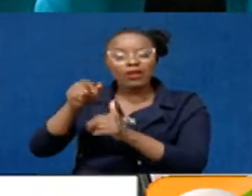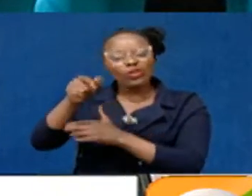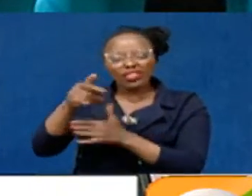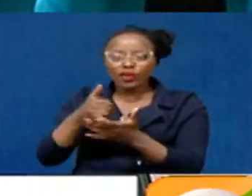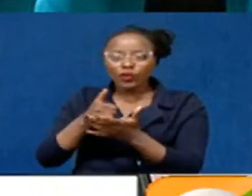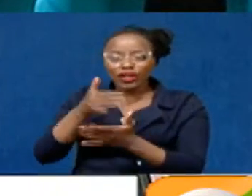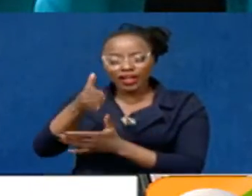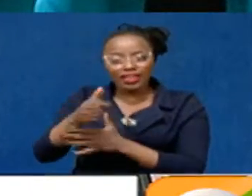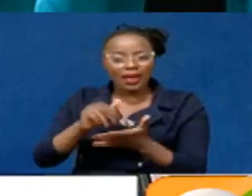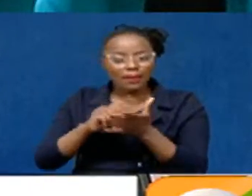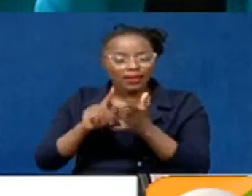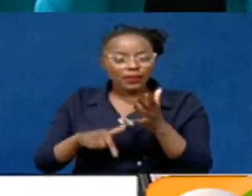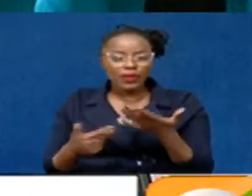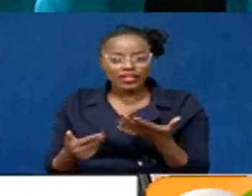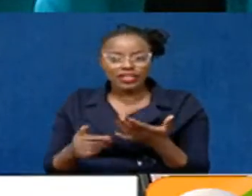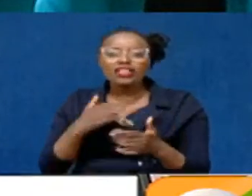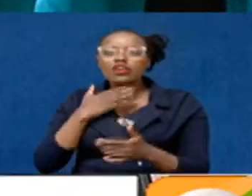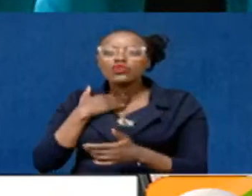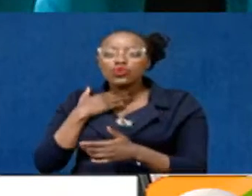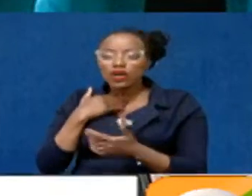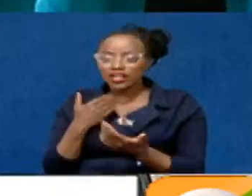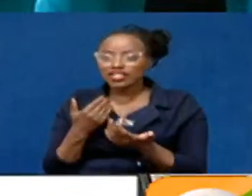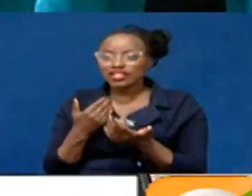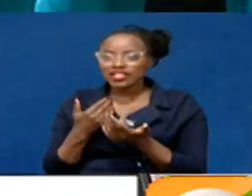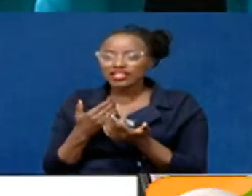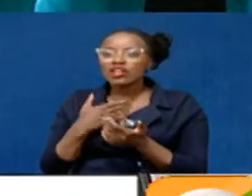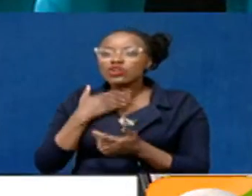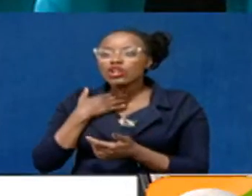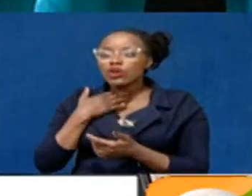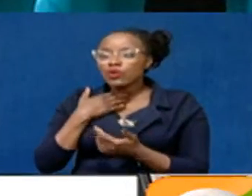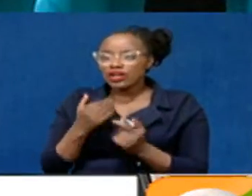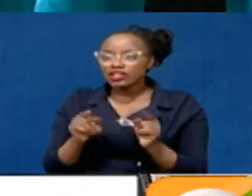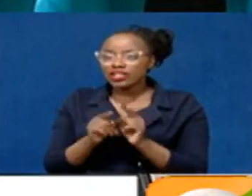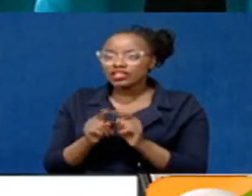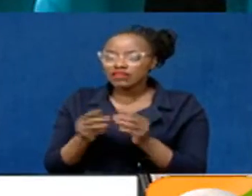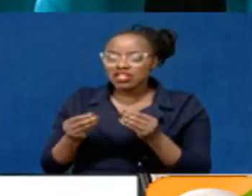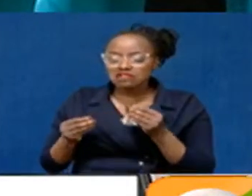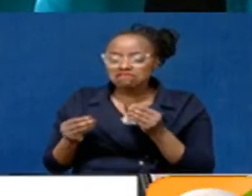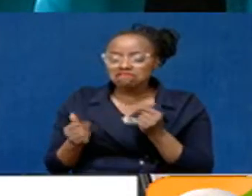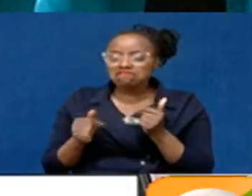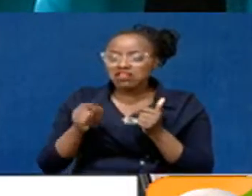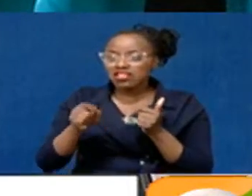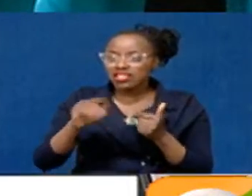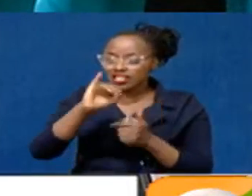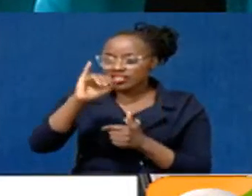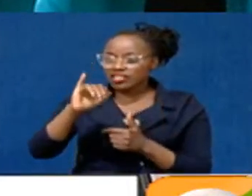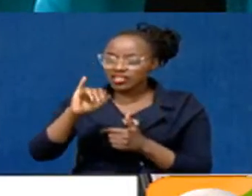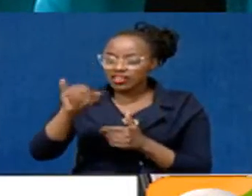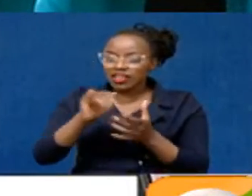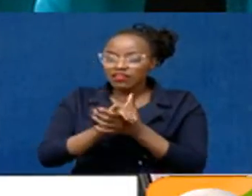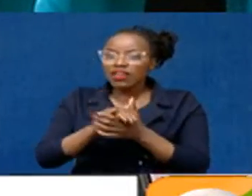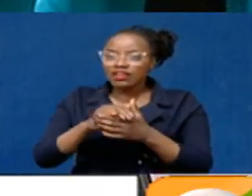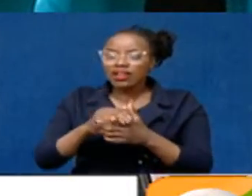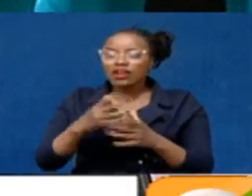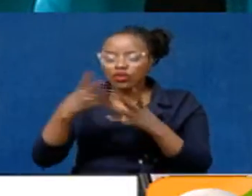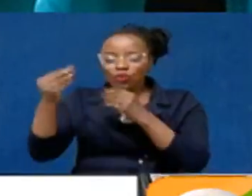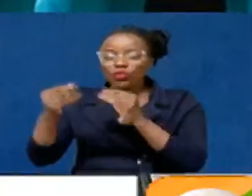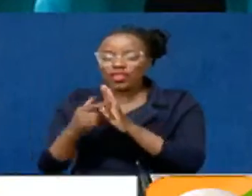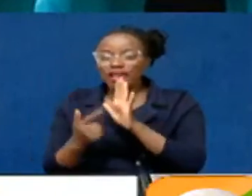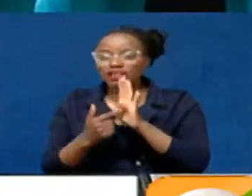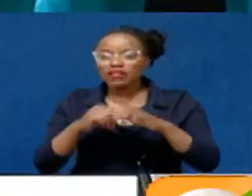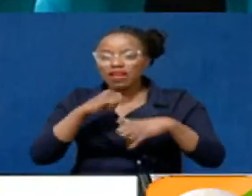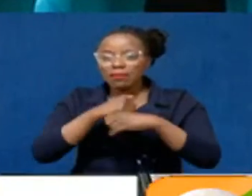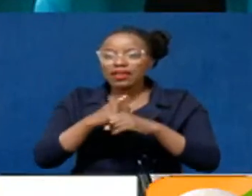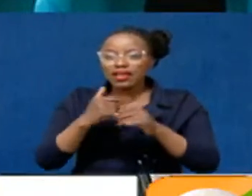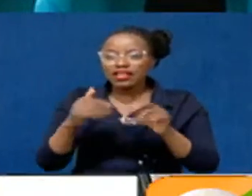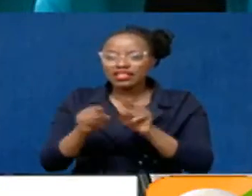there. So they would want to actually fix the party. Go there and make a statement. Make